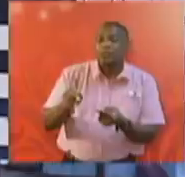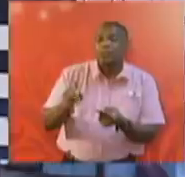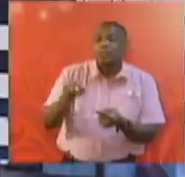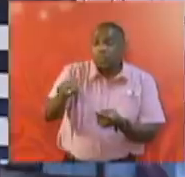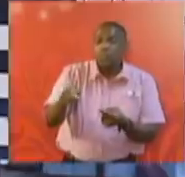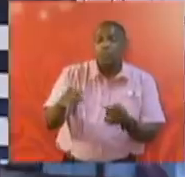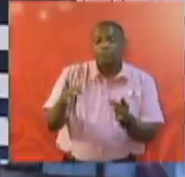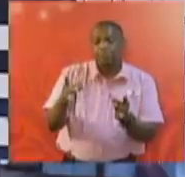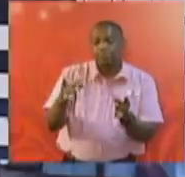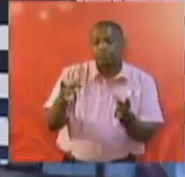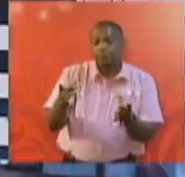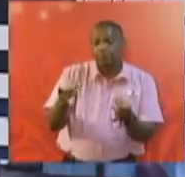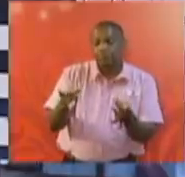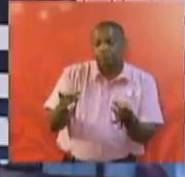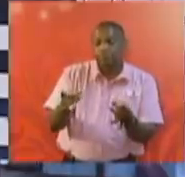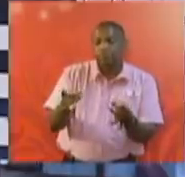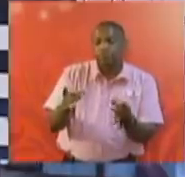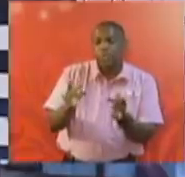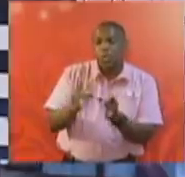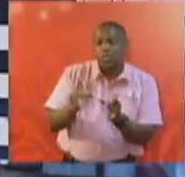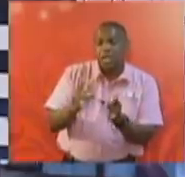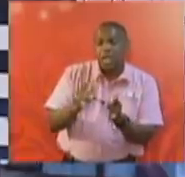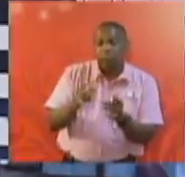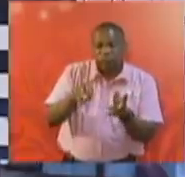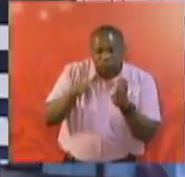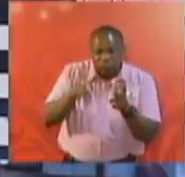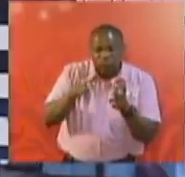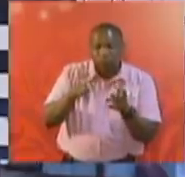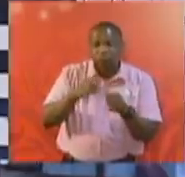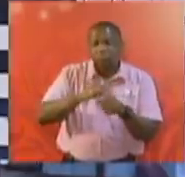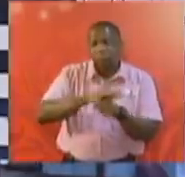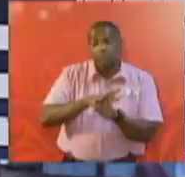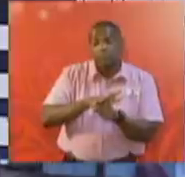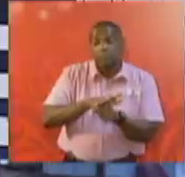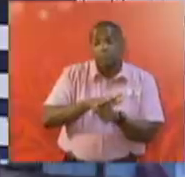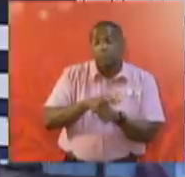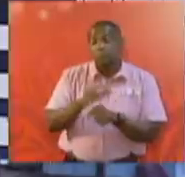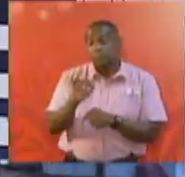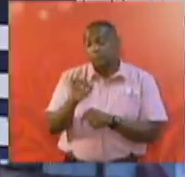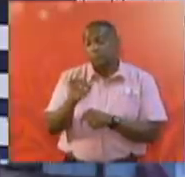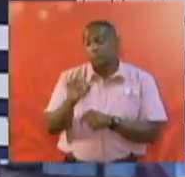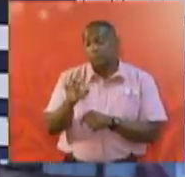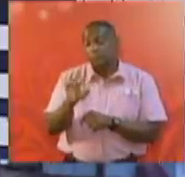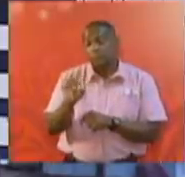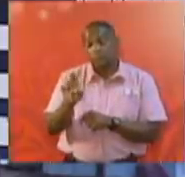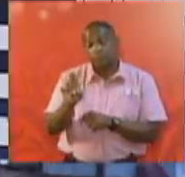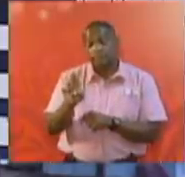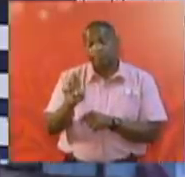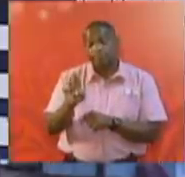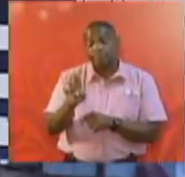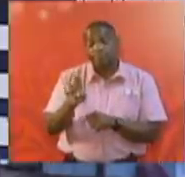point in time. I have to be careful how I say that. My colleagues in ICU are very superstitious. Anytime